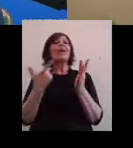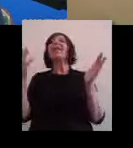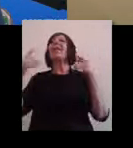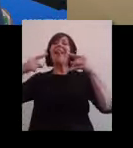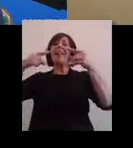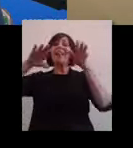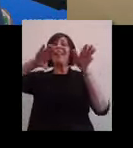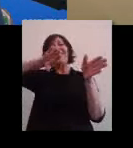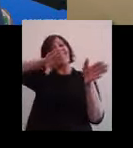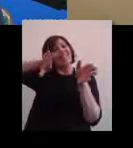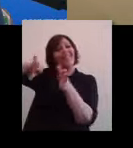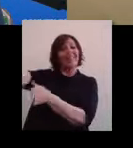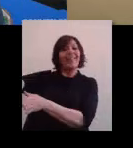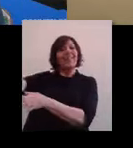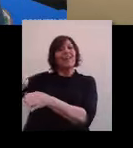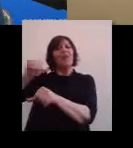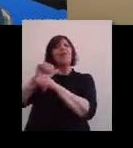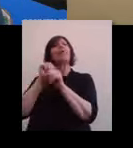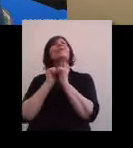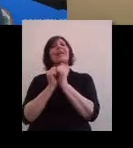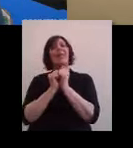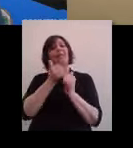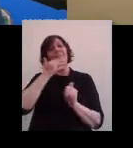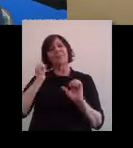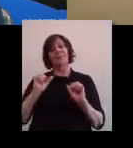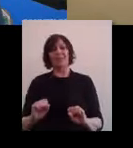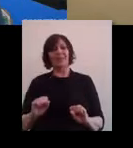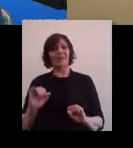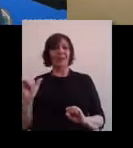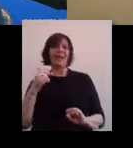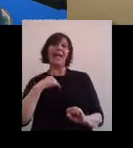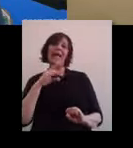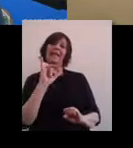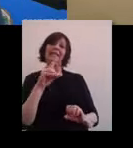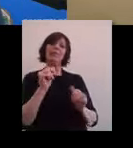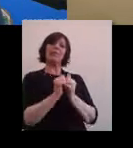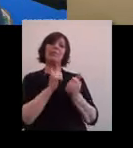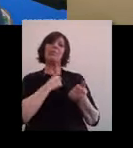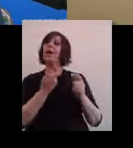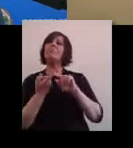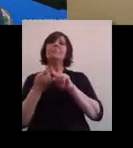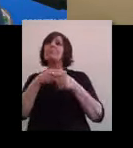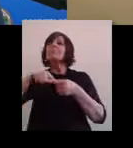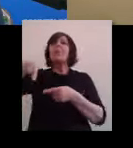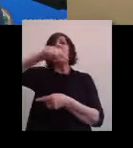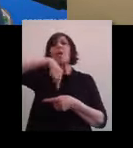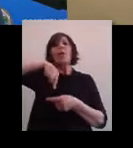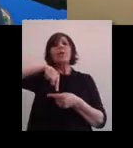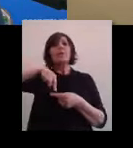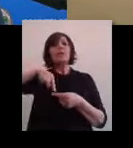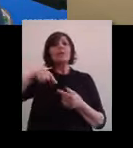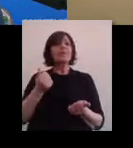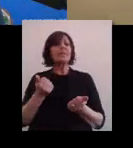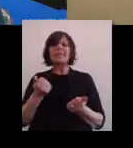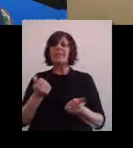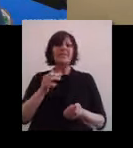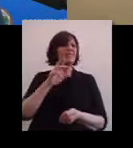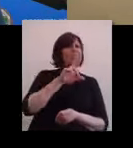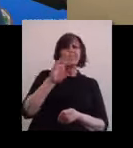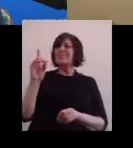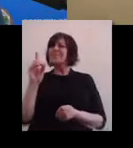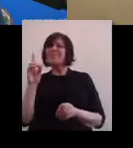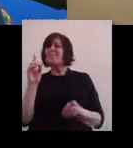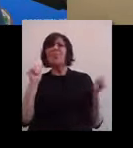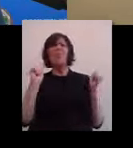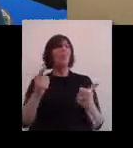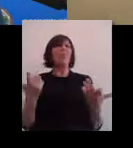work together as best as you can, like I have with my colleagues, not only locally across the party aisles, but nationwide, where I've been